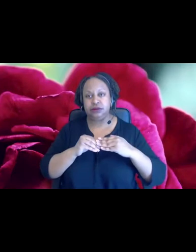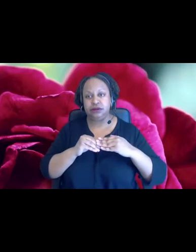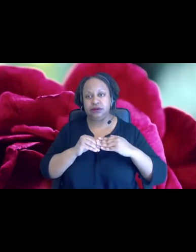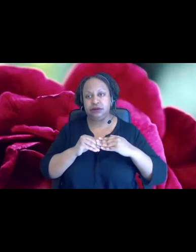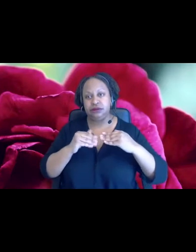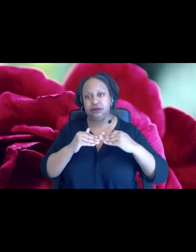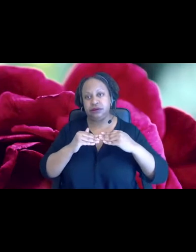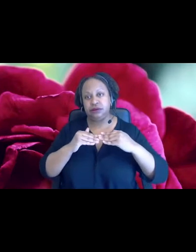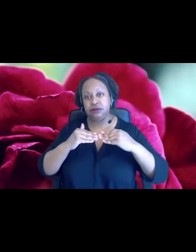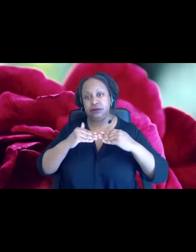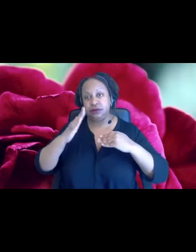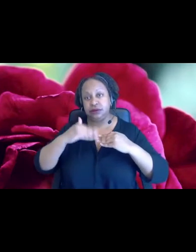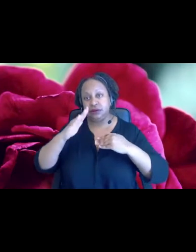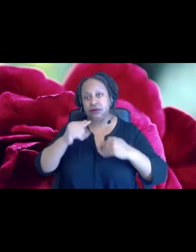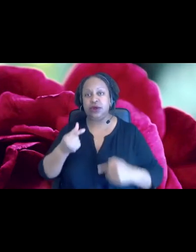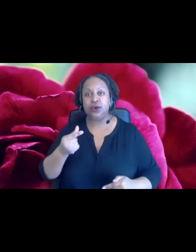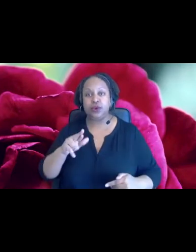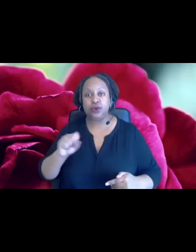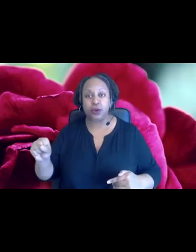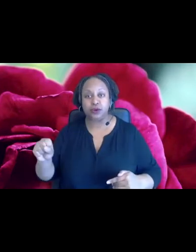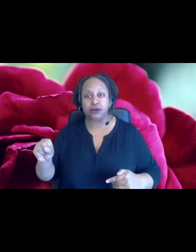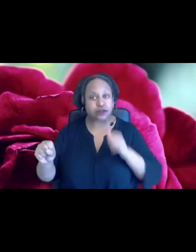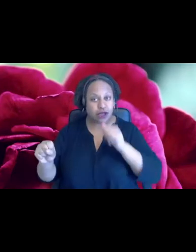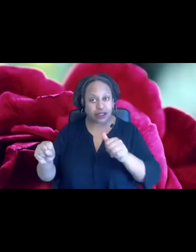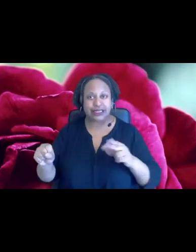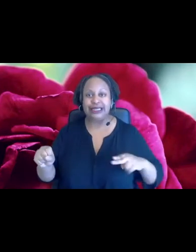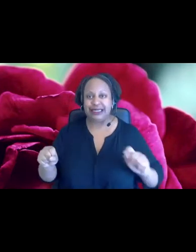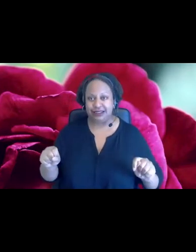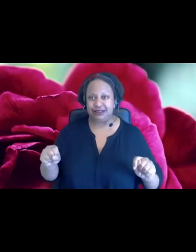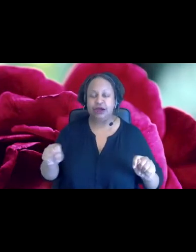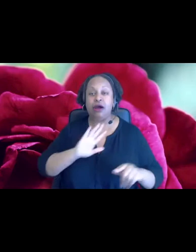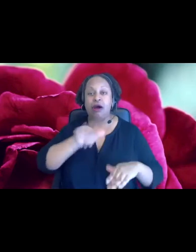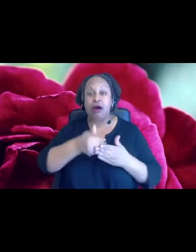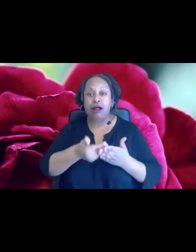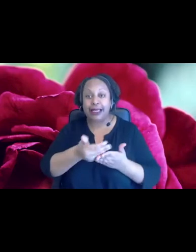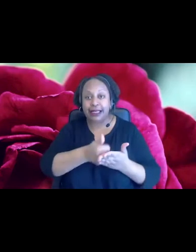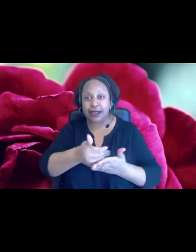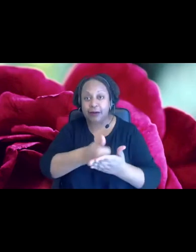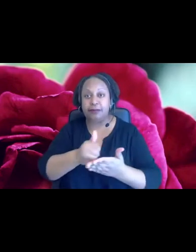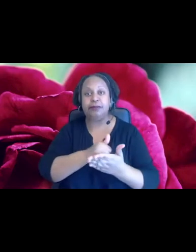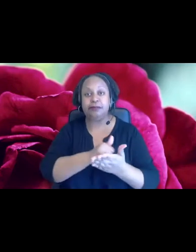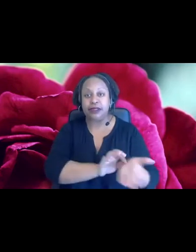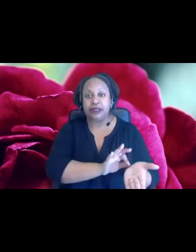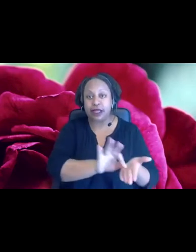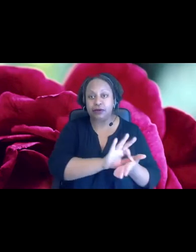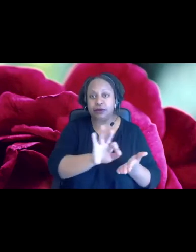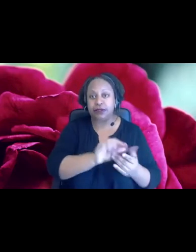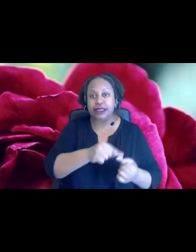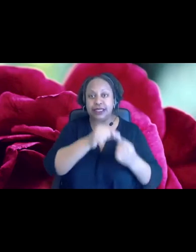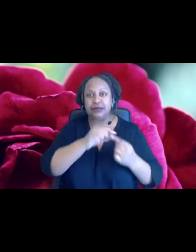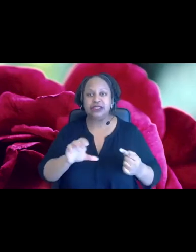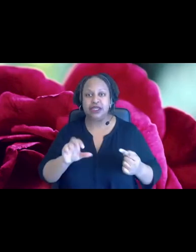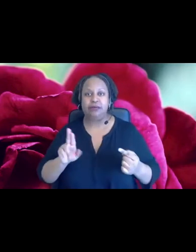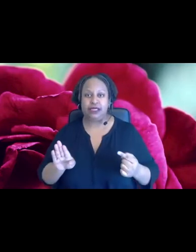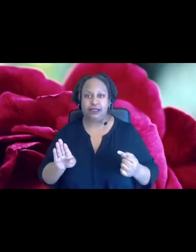gross amount. All your income sources count except for the CRB portion. So